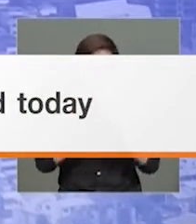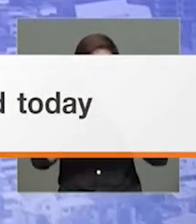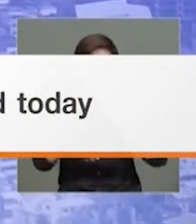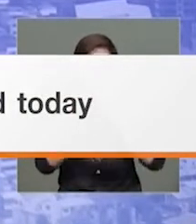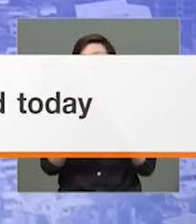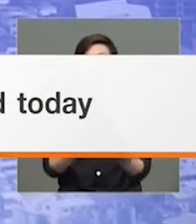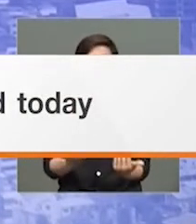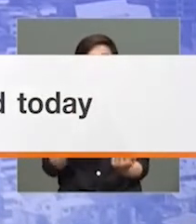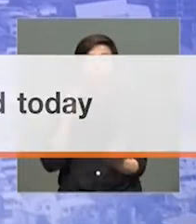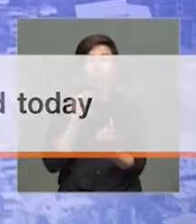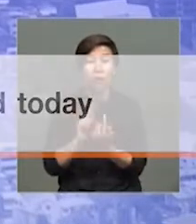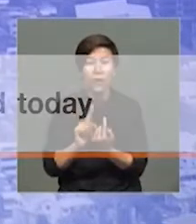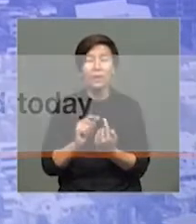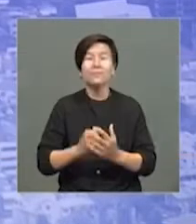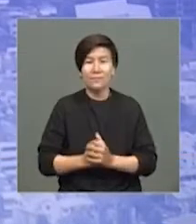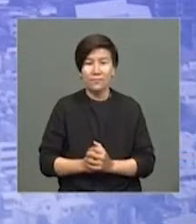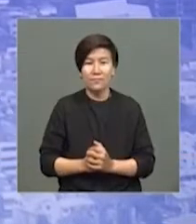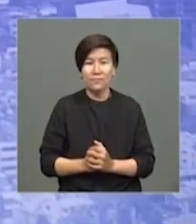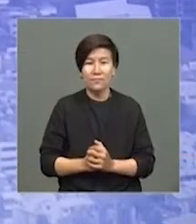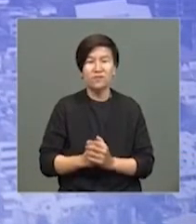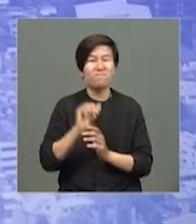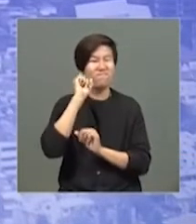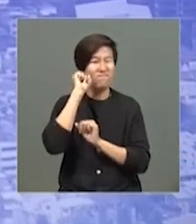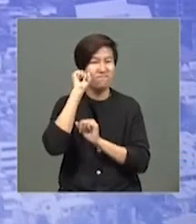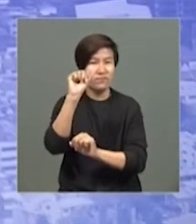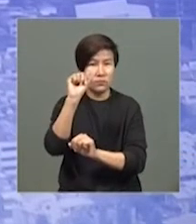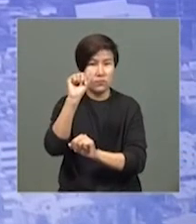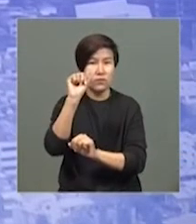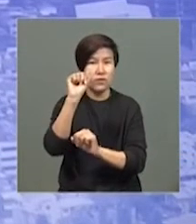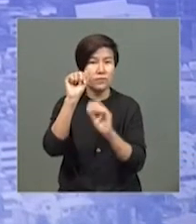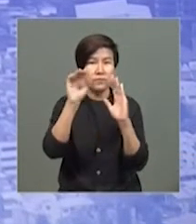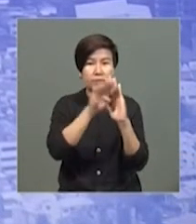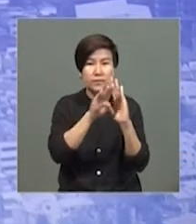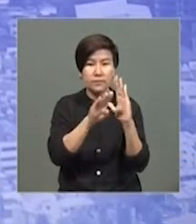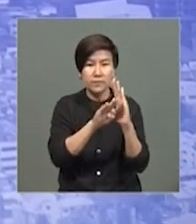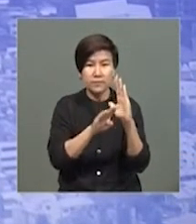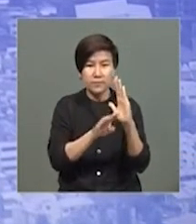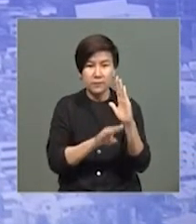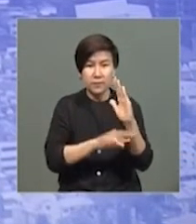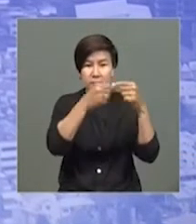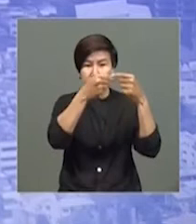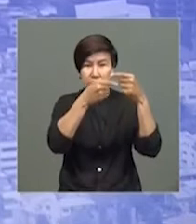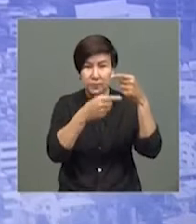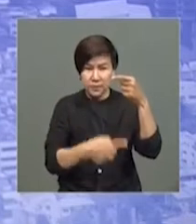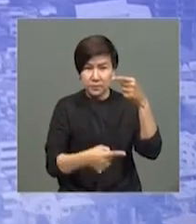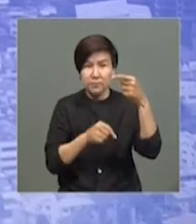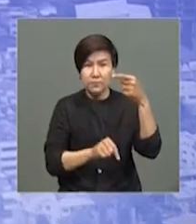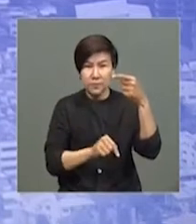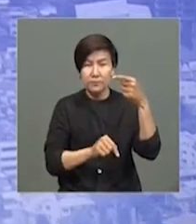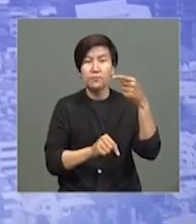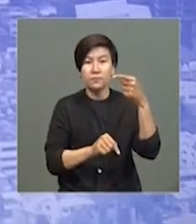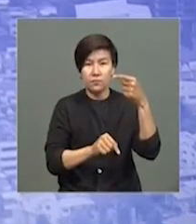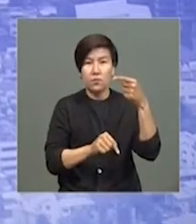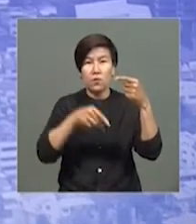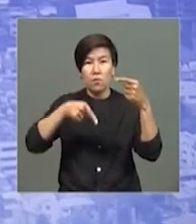104. And all of the three fatalities were elderly people with diabetes, hypertension, as well as heart disease.